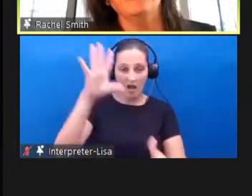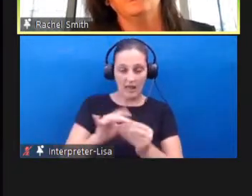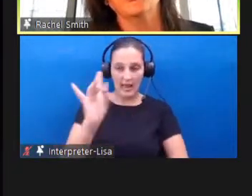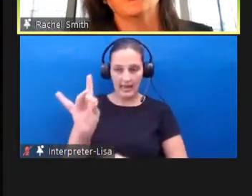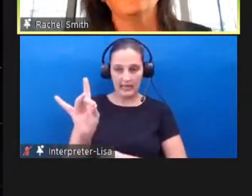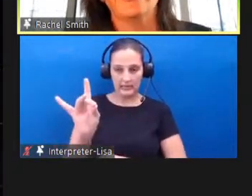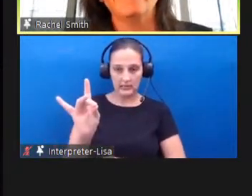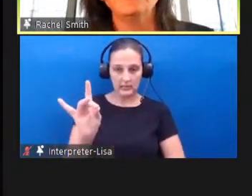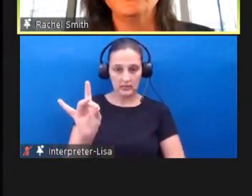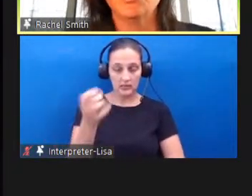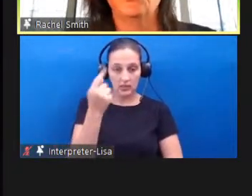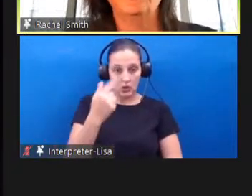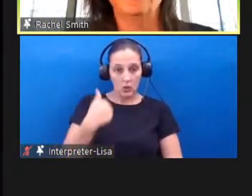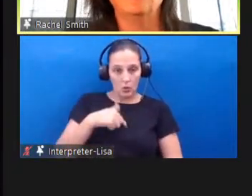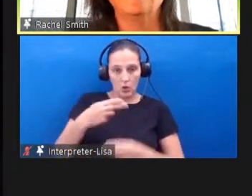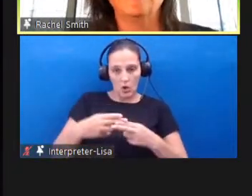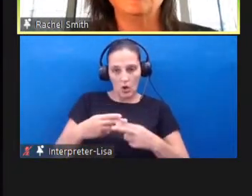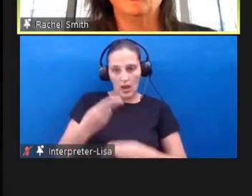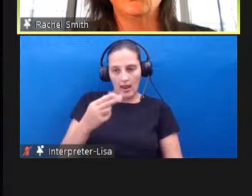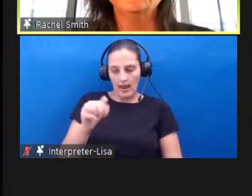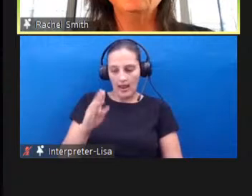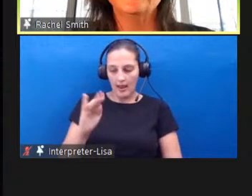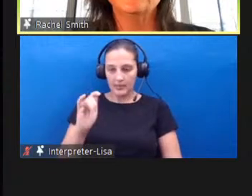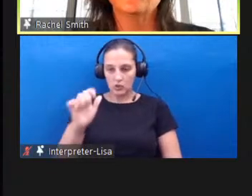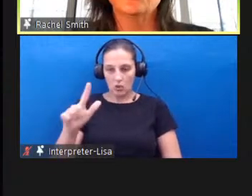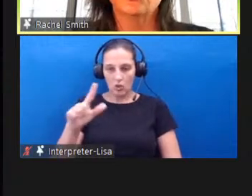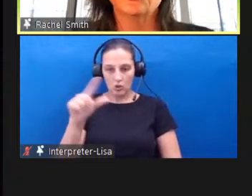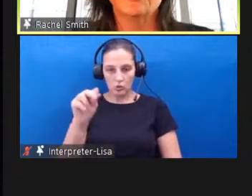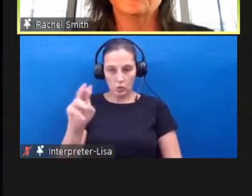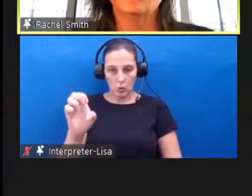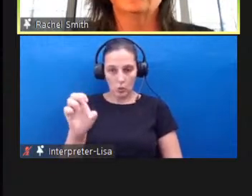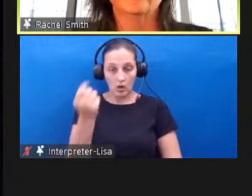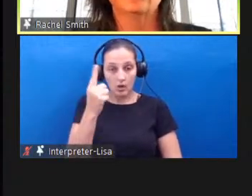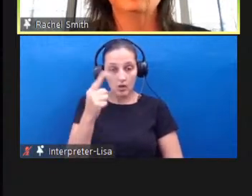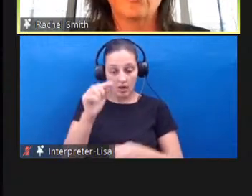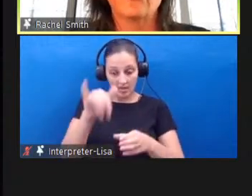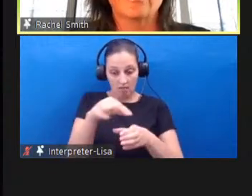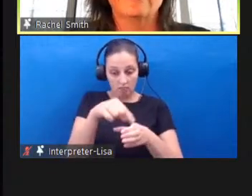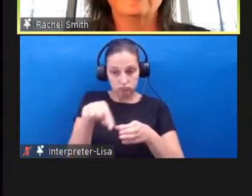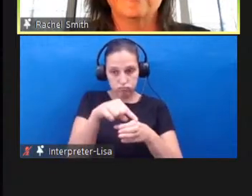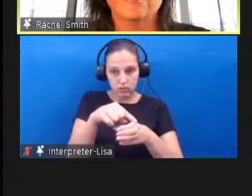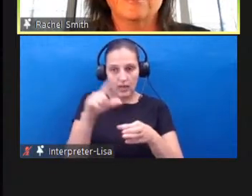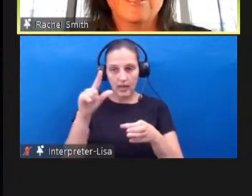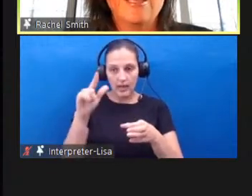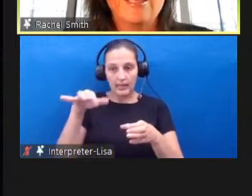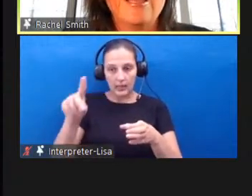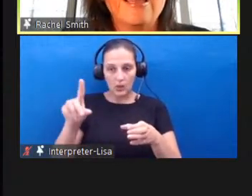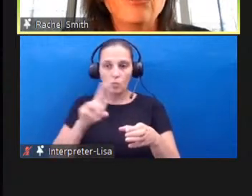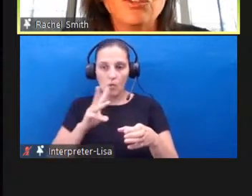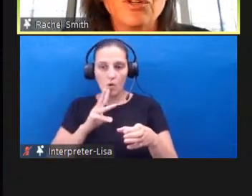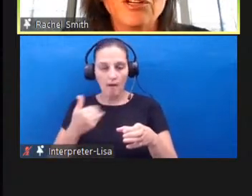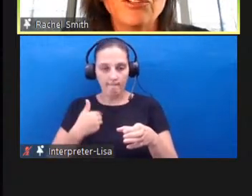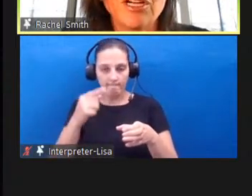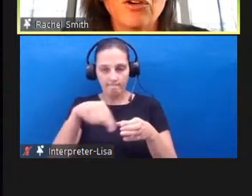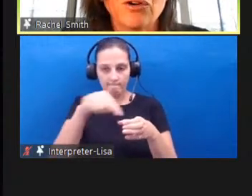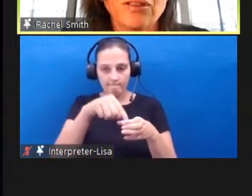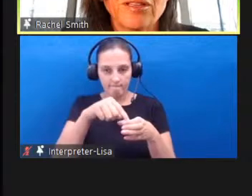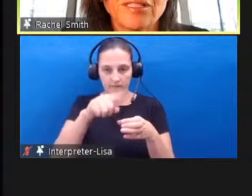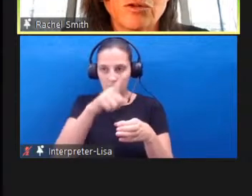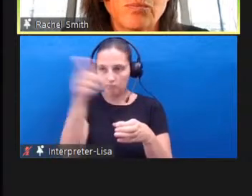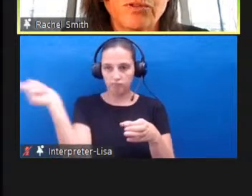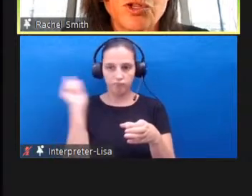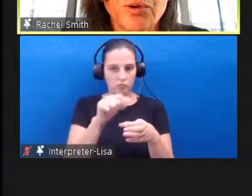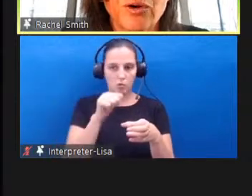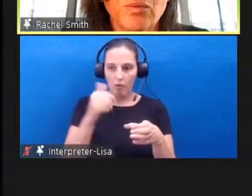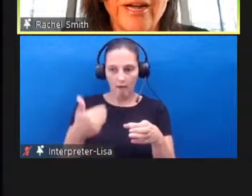we are in what's called the habitable zone because it's the only place in our solar system where liquid water can exist. And so here's Earth,